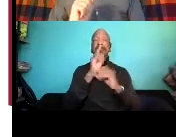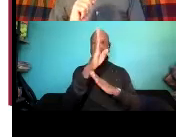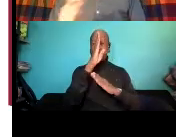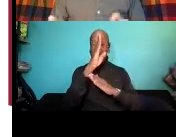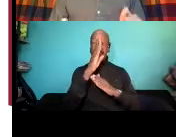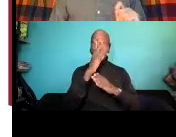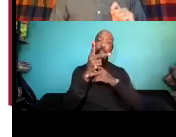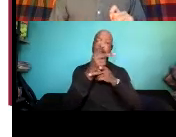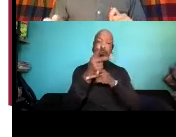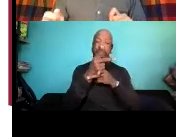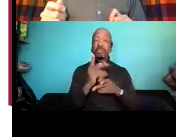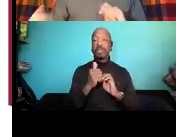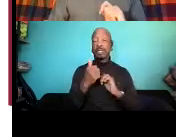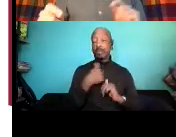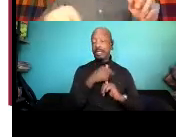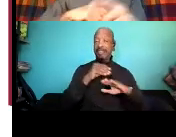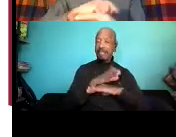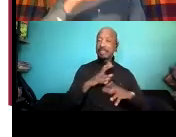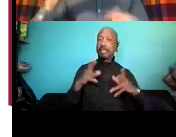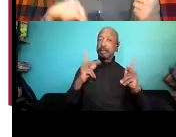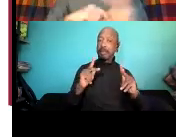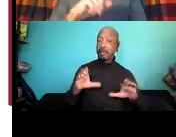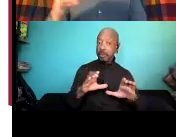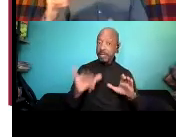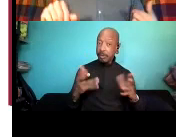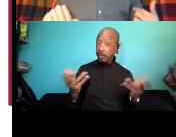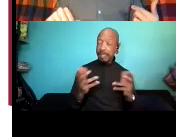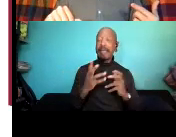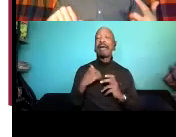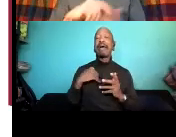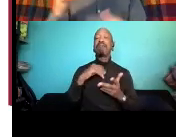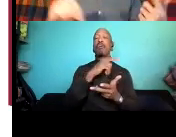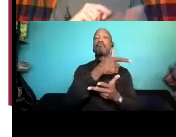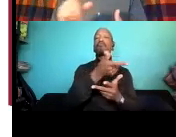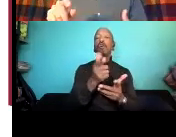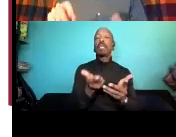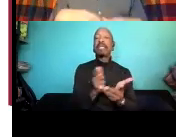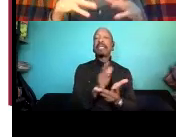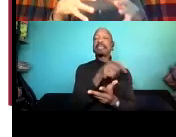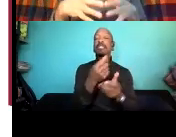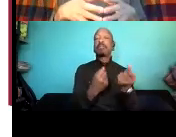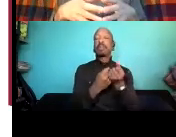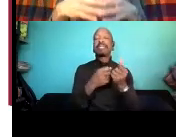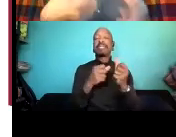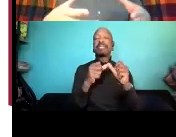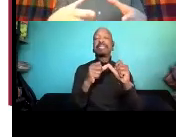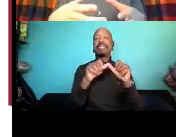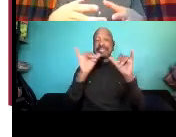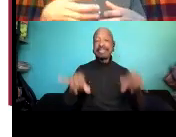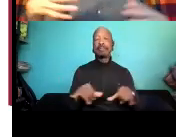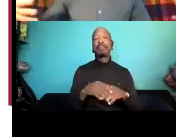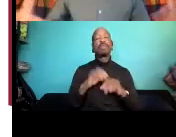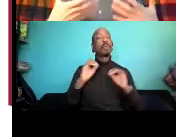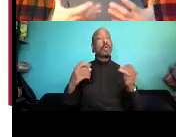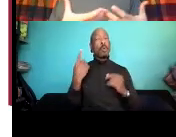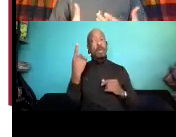that we advise a lot of folks to do that is to have rotating support systems. So no one person is acting like a